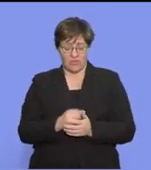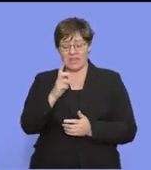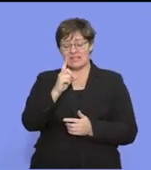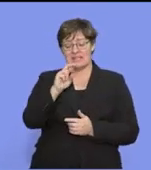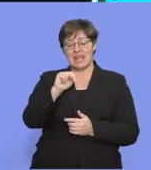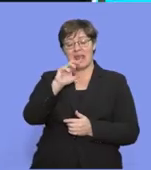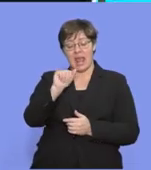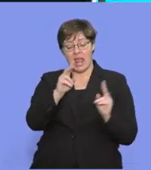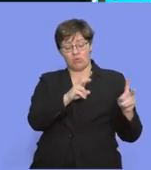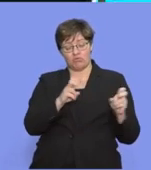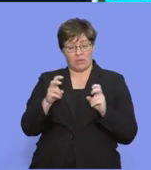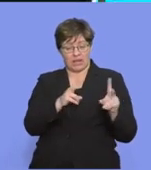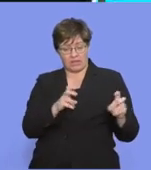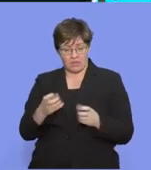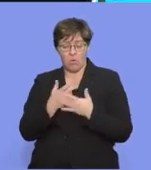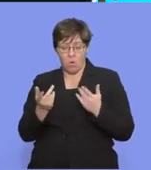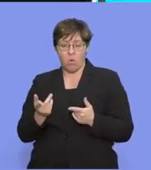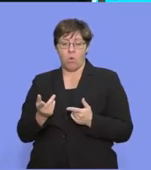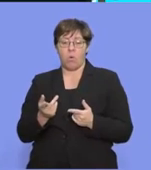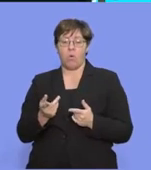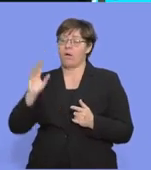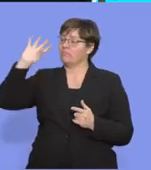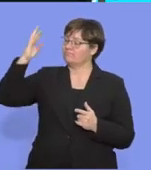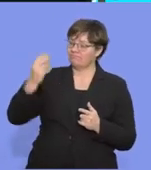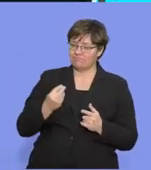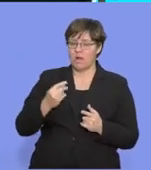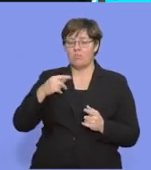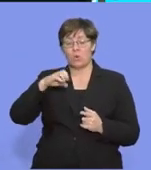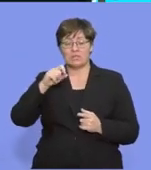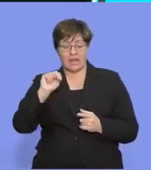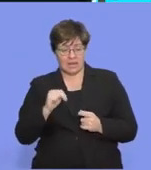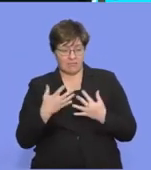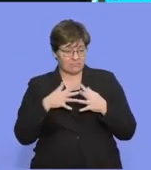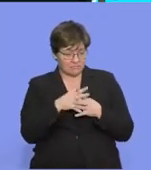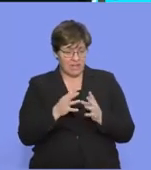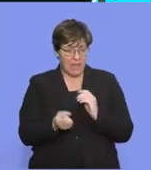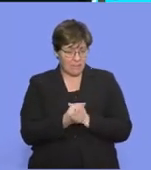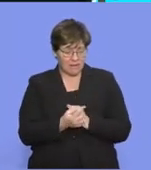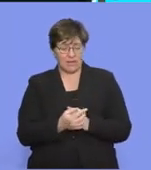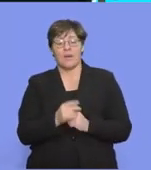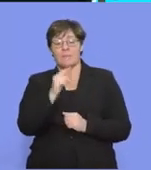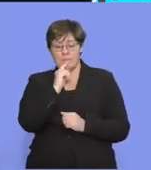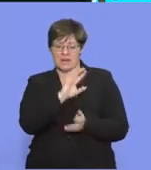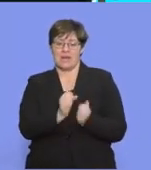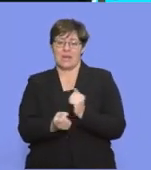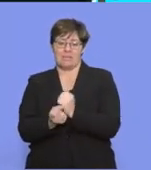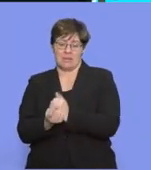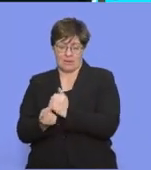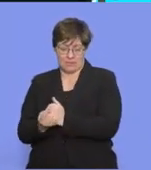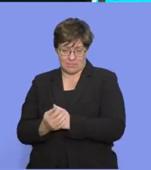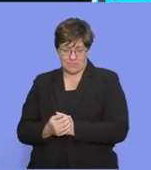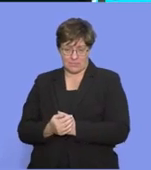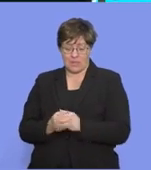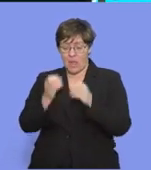the DNA replicates or when protein synthesis is taking place that these mutations occur, because it's mutations